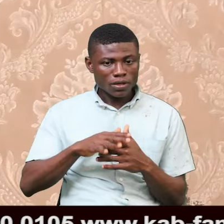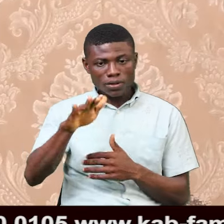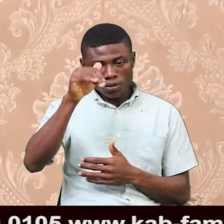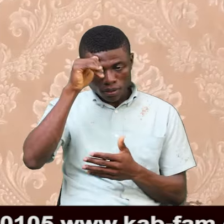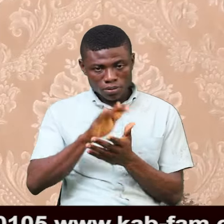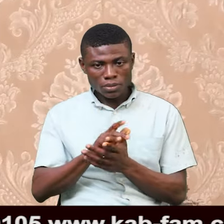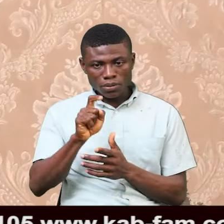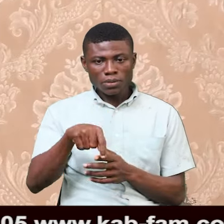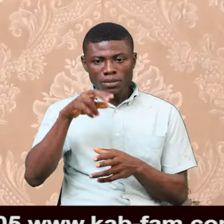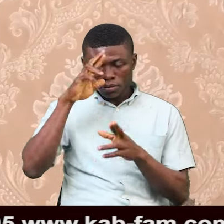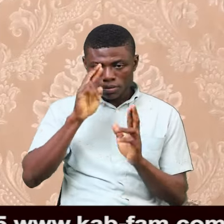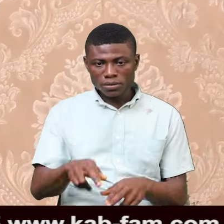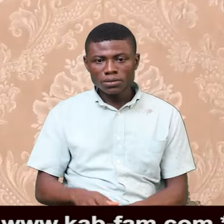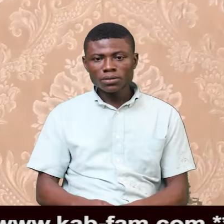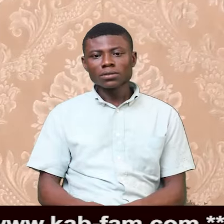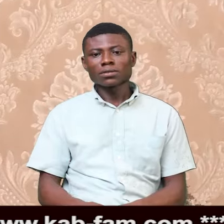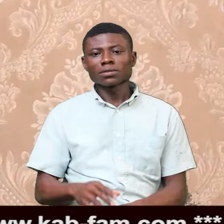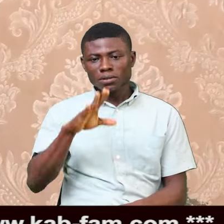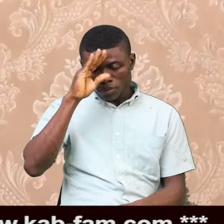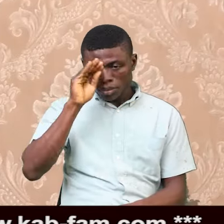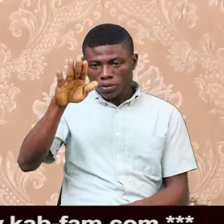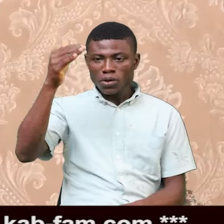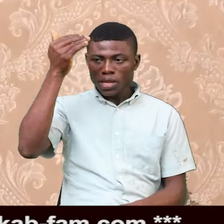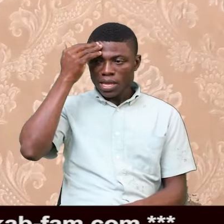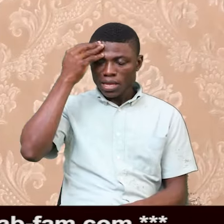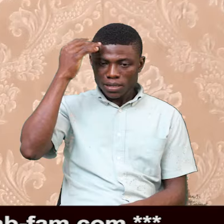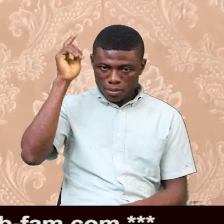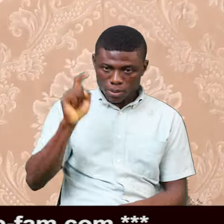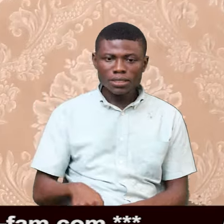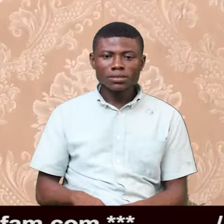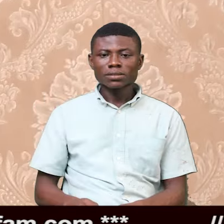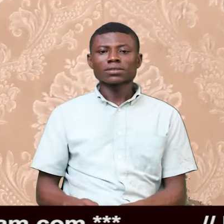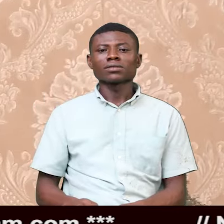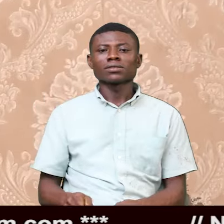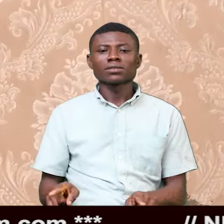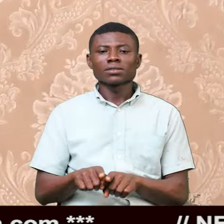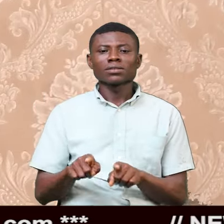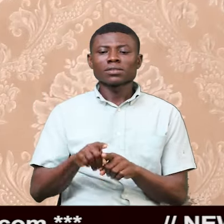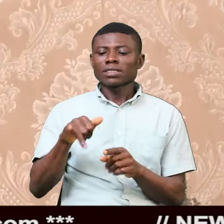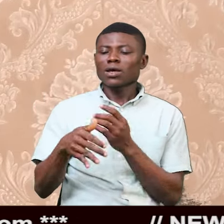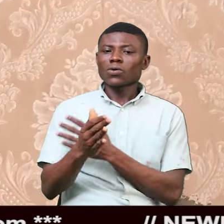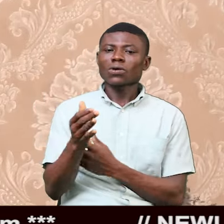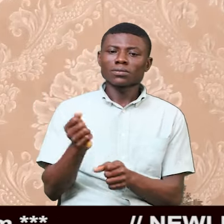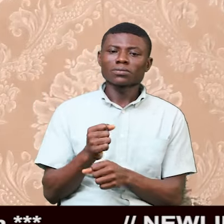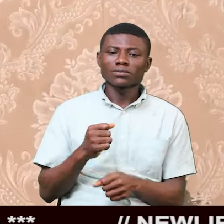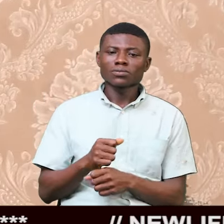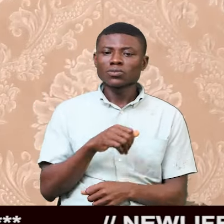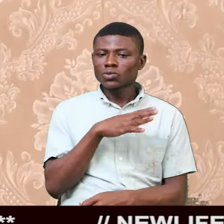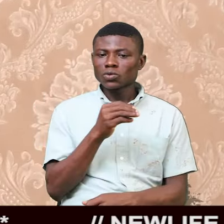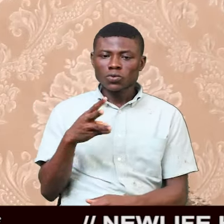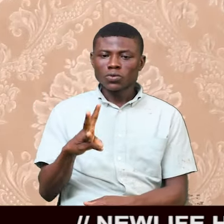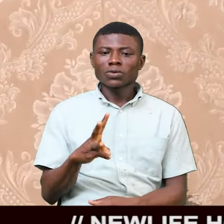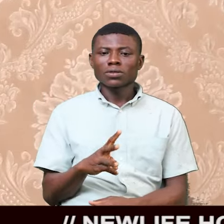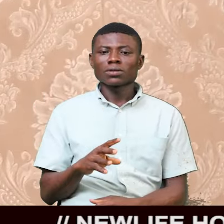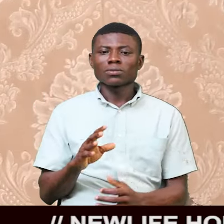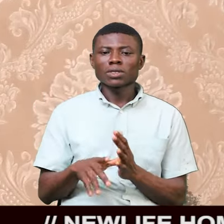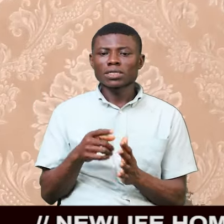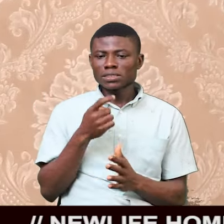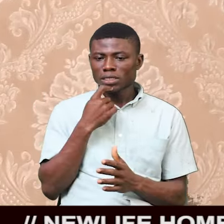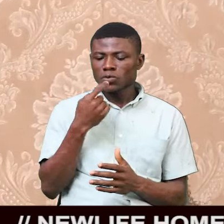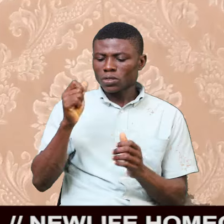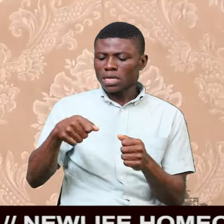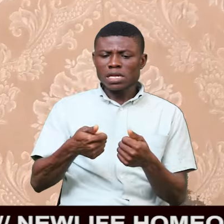biya no. Bema e uti. San na nyamia ye no. There is nowhere you will step